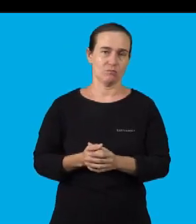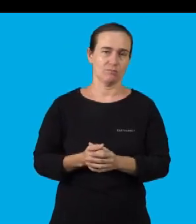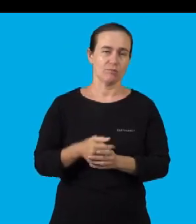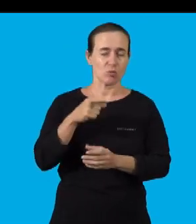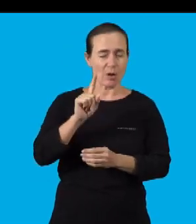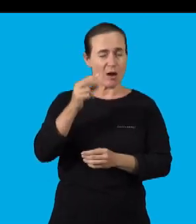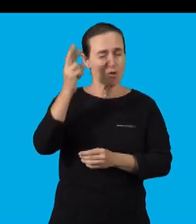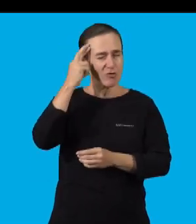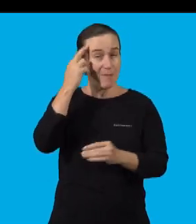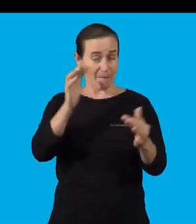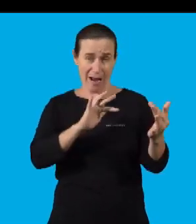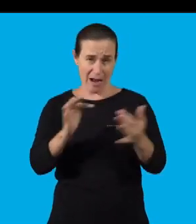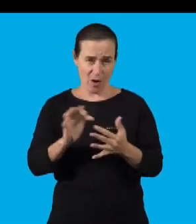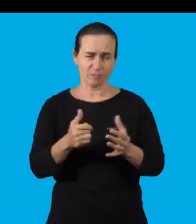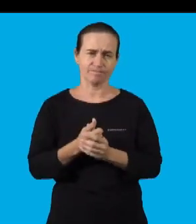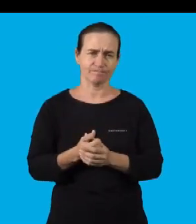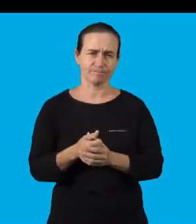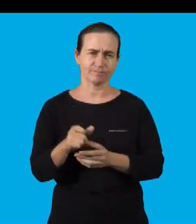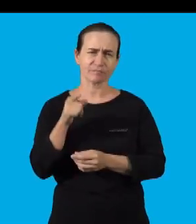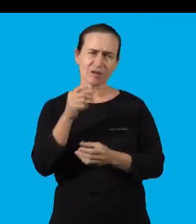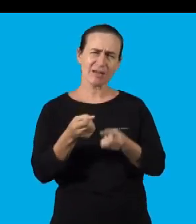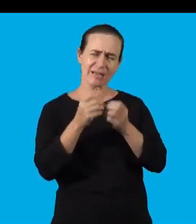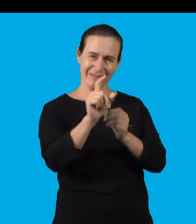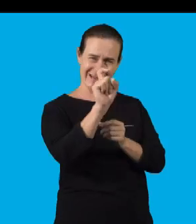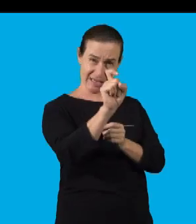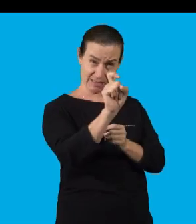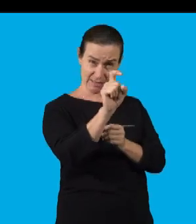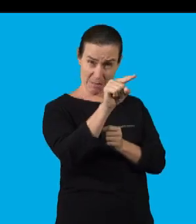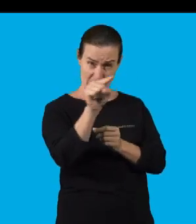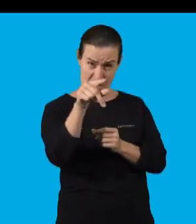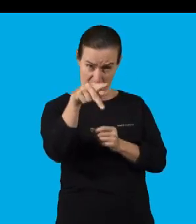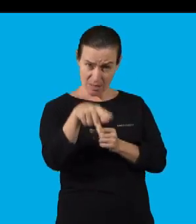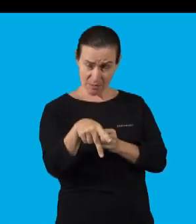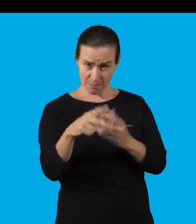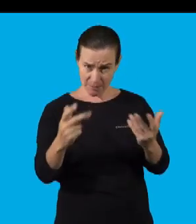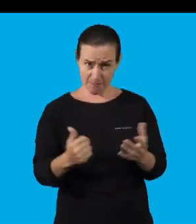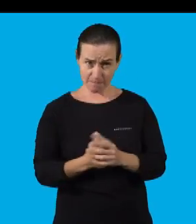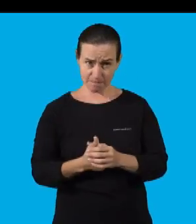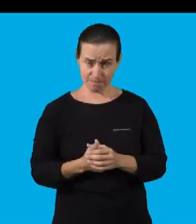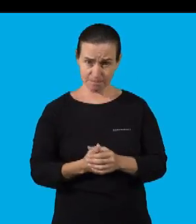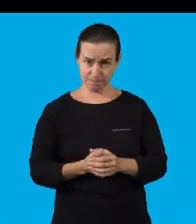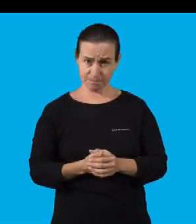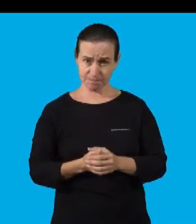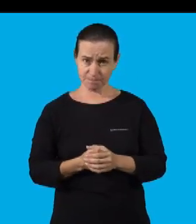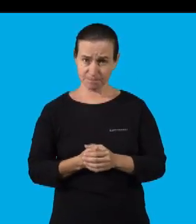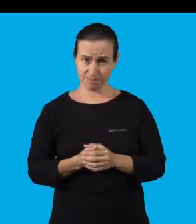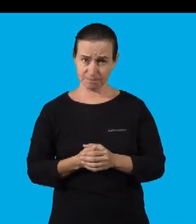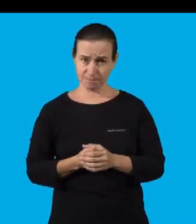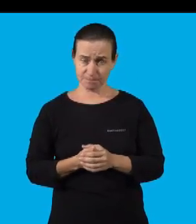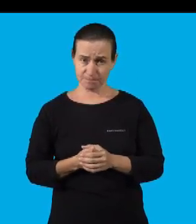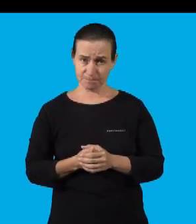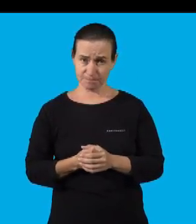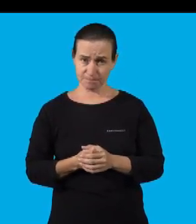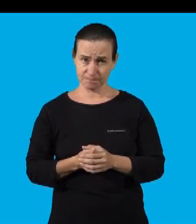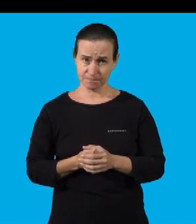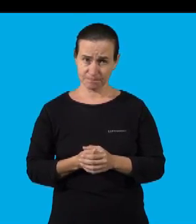to remind yourself, is to look at what you have been given there. So you have been given that x minus a p at the bottom.